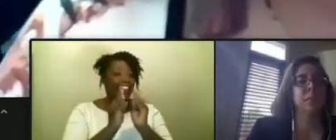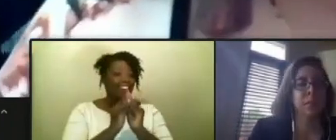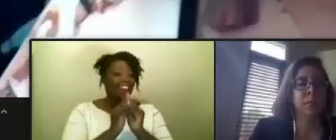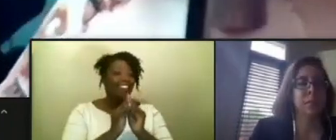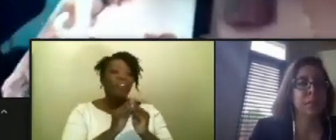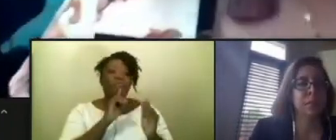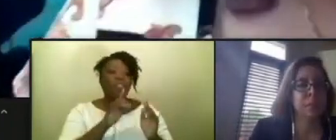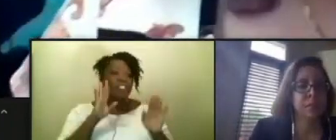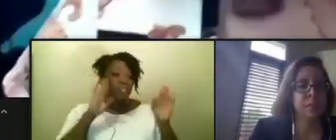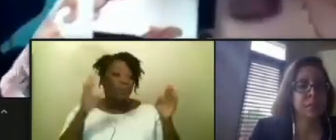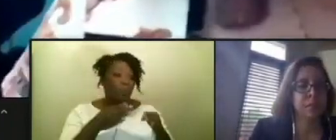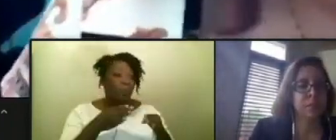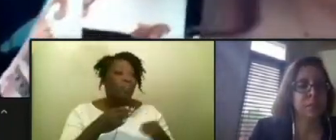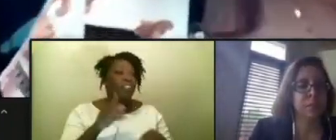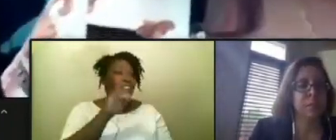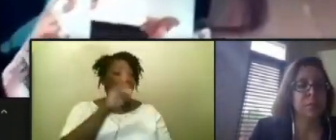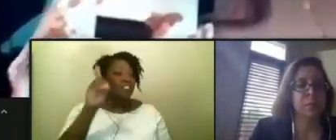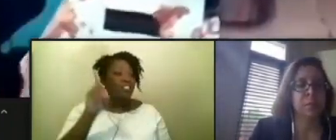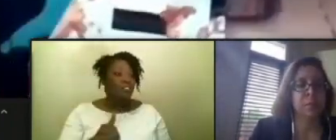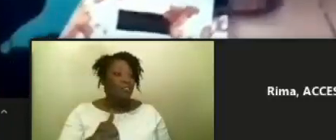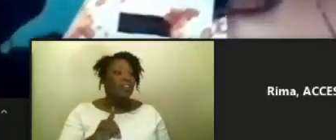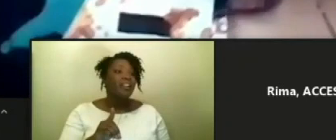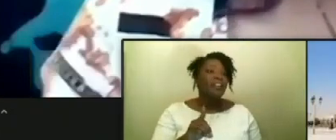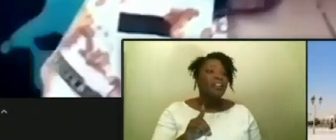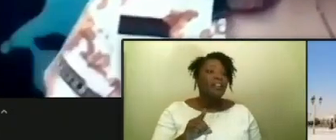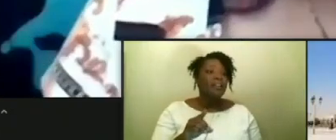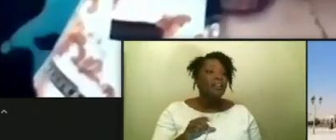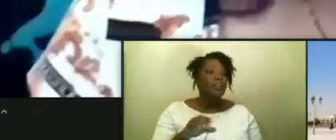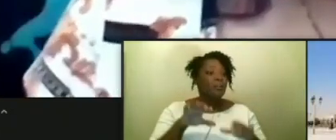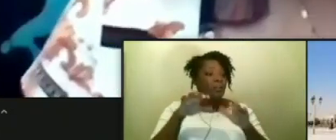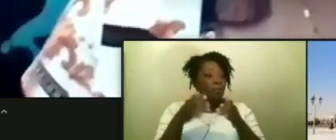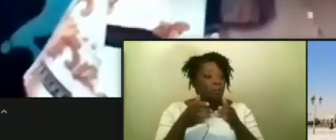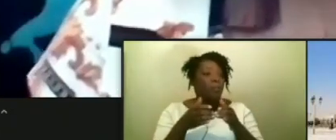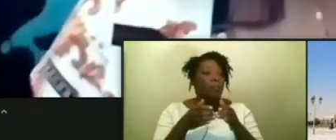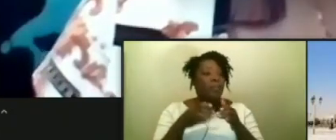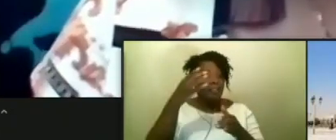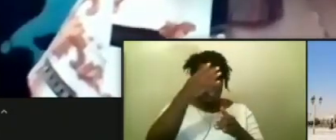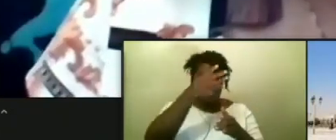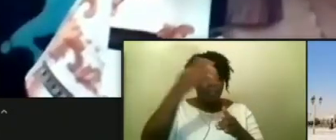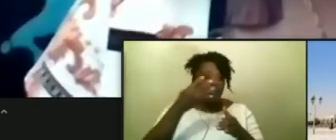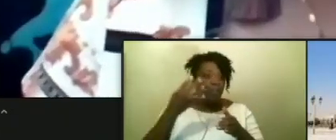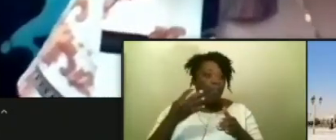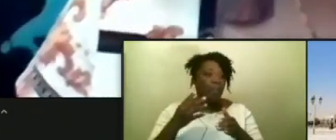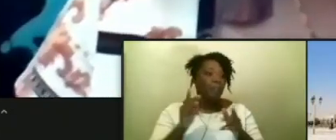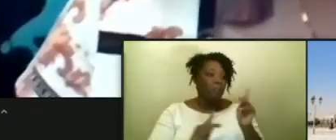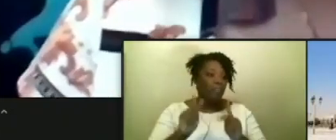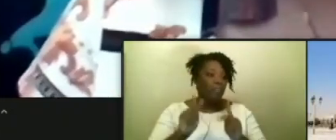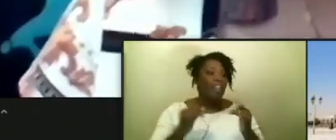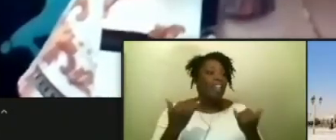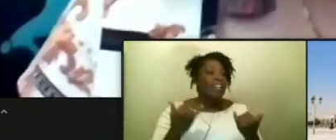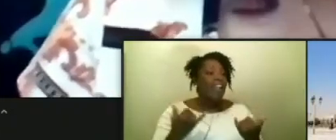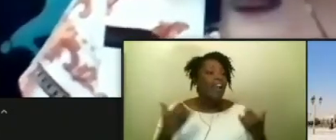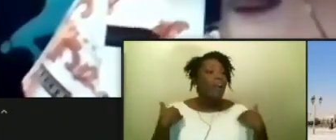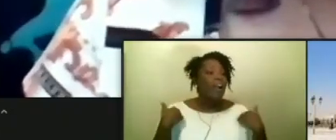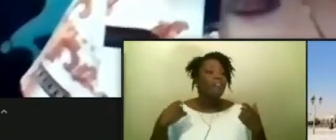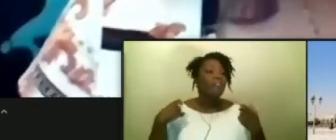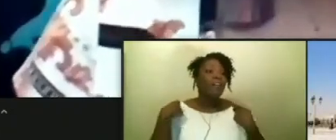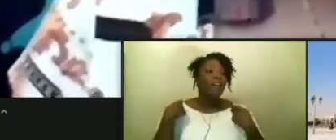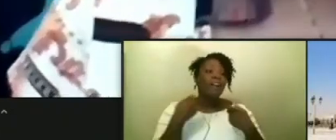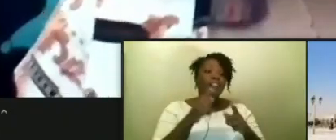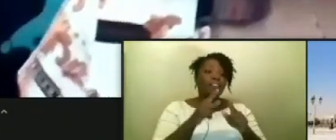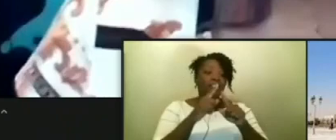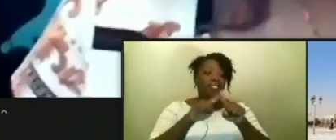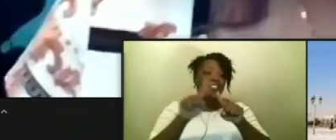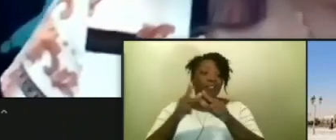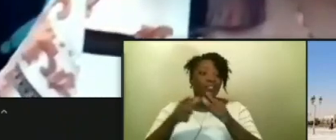Detroit's immigrant community additions. We will start in a few minutes. We are translating this town hall into Spanish, Arabic, and ASL.